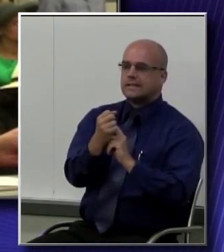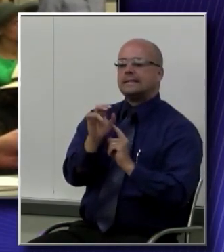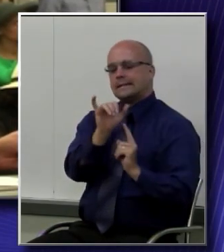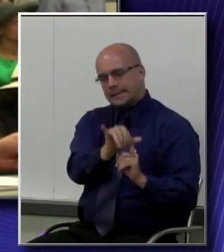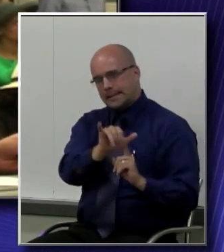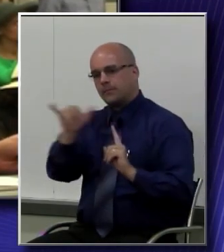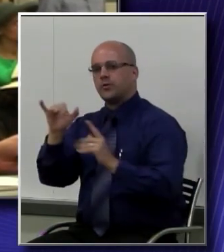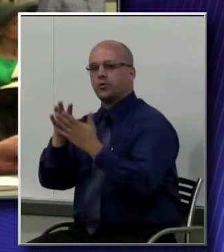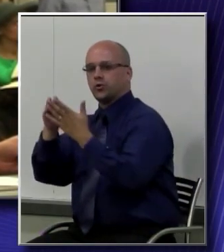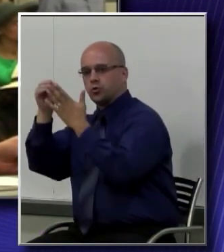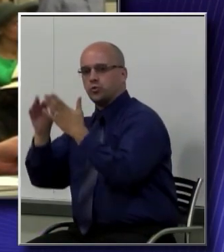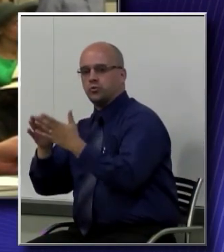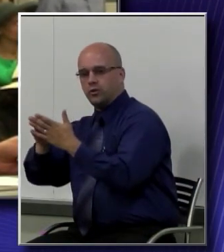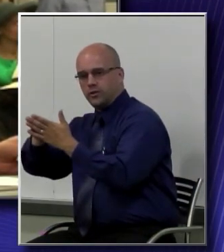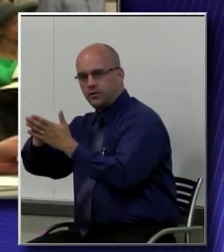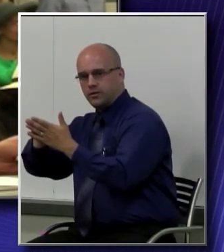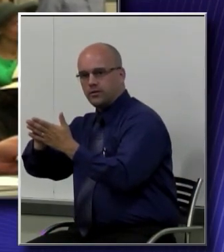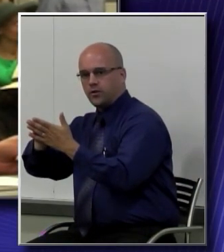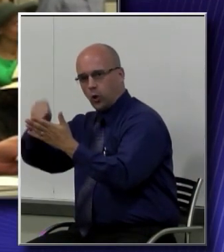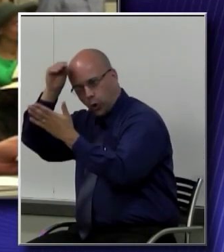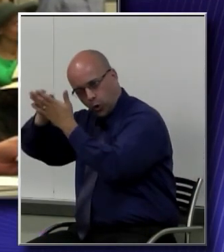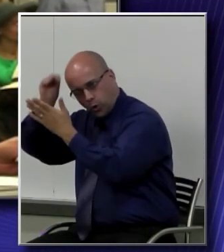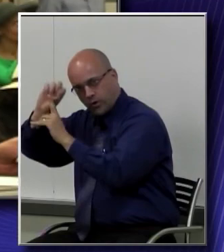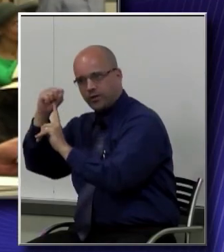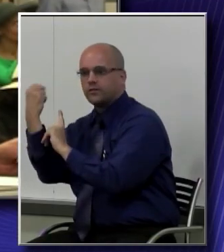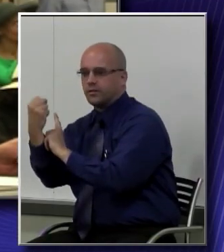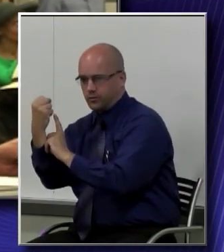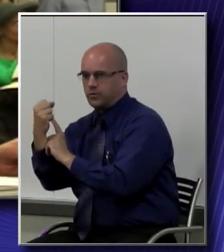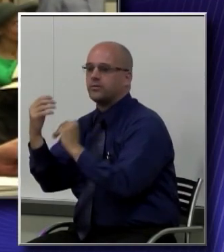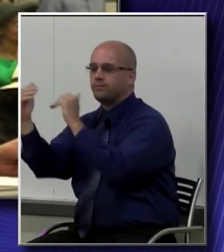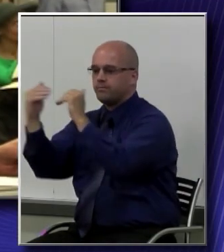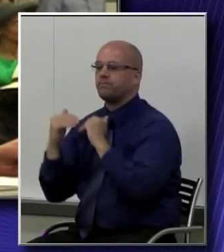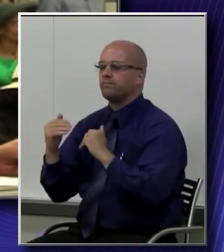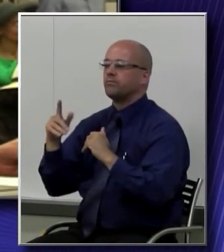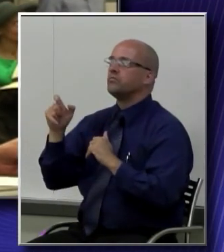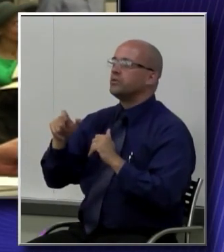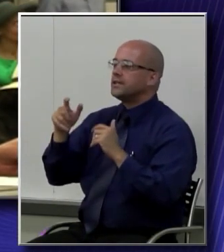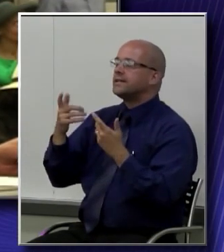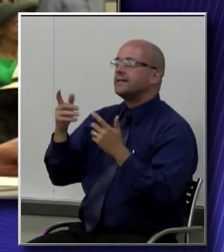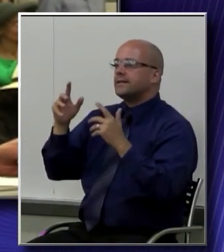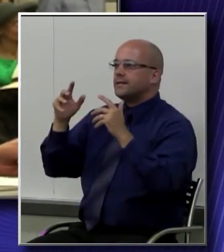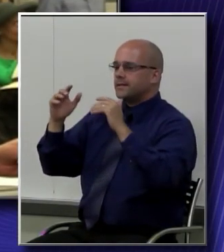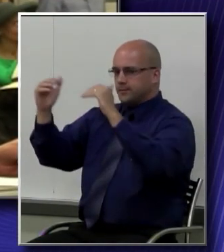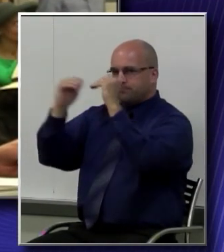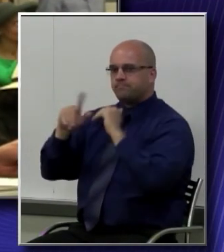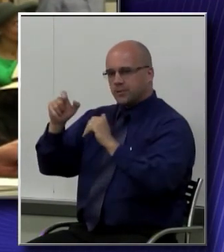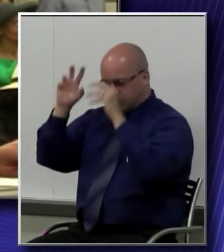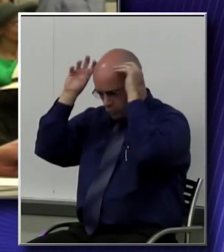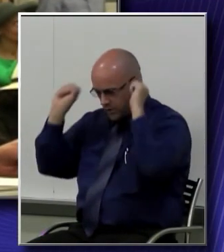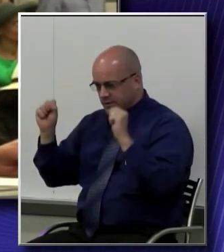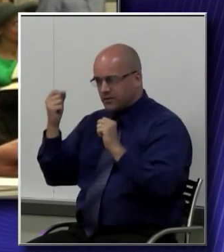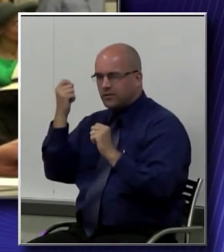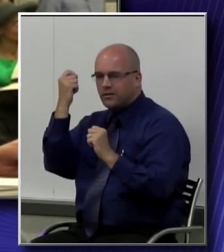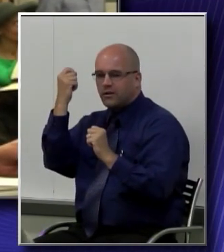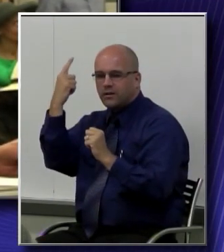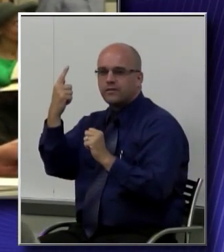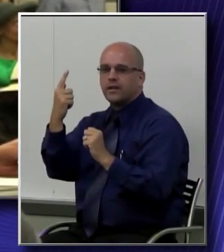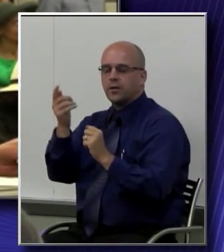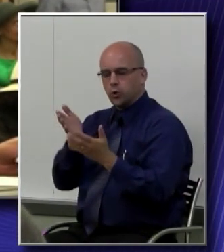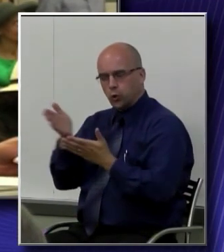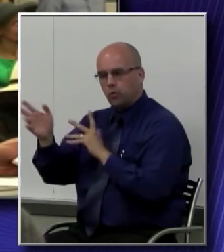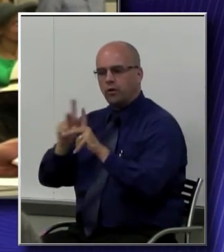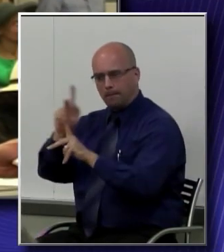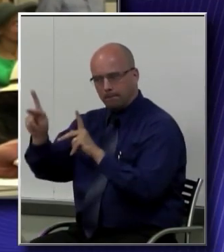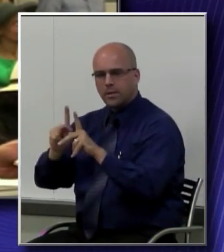conditions. We need a president who understands devotion to serving the public and people of North Carolina as part